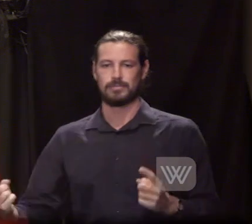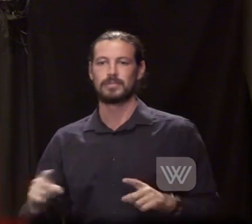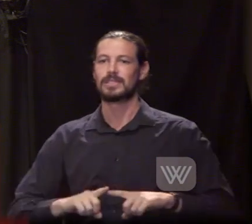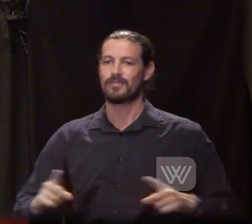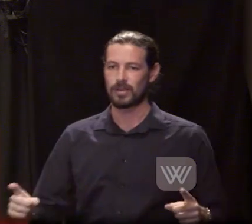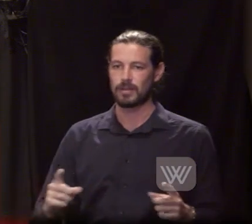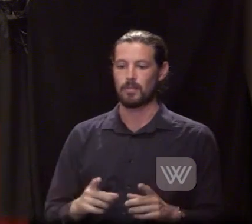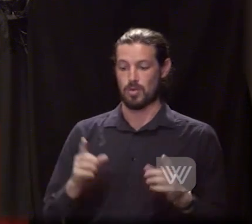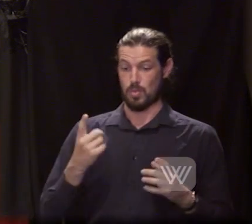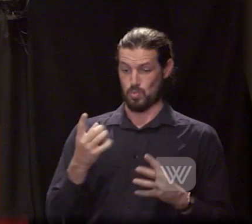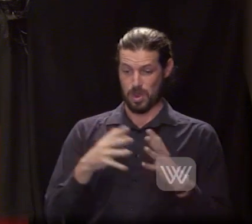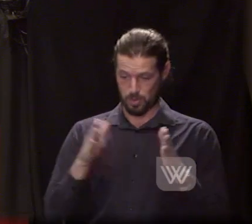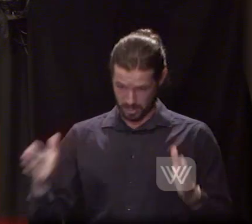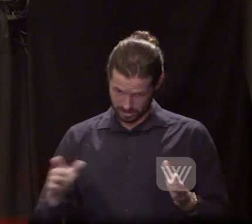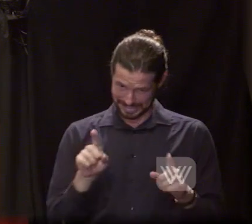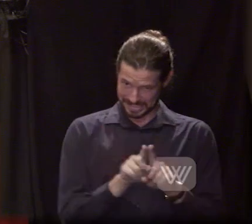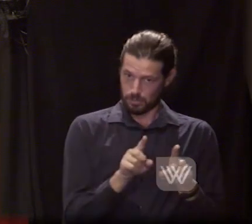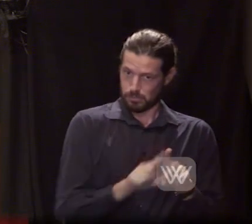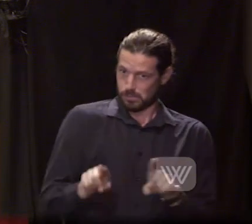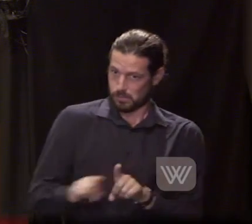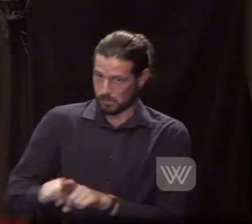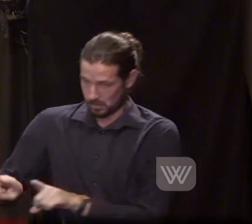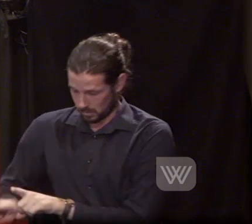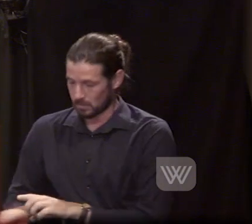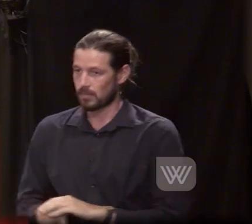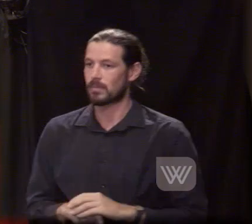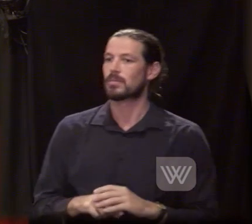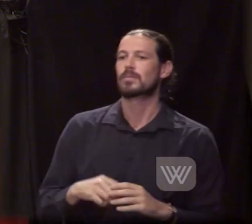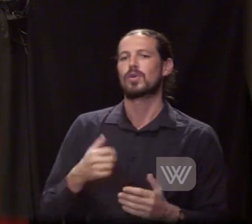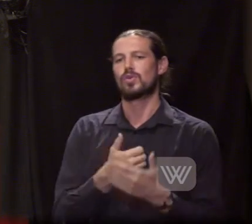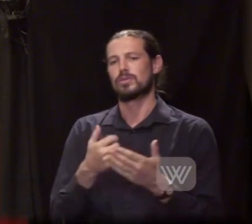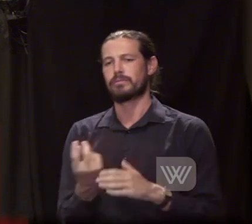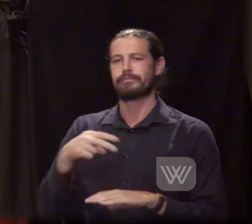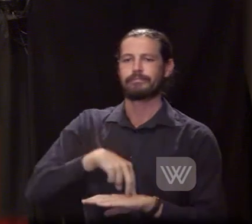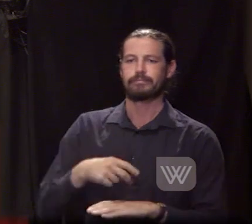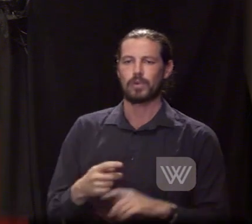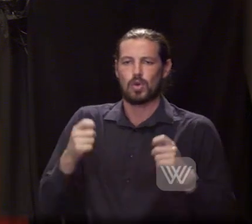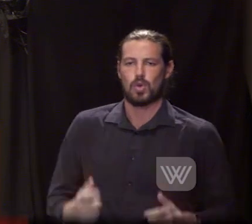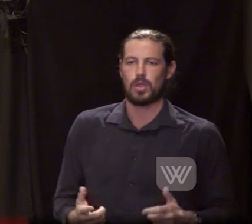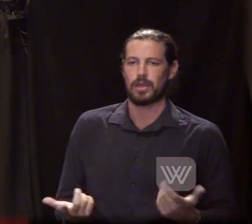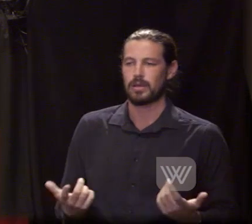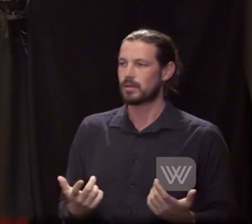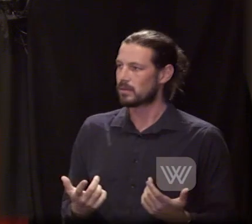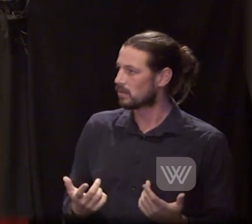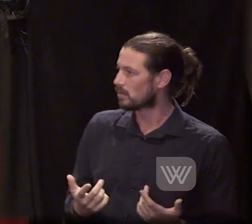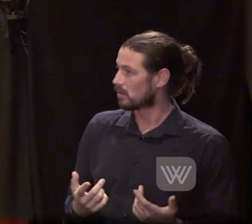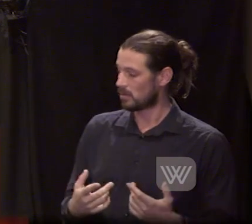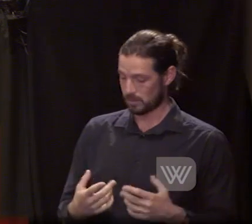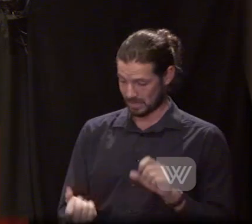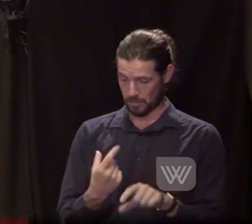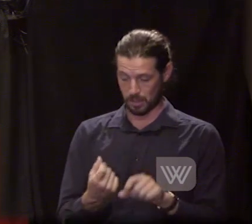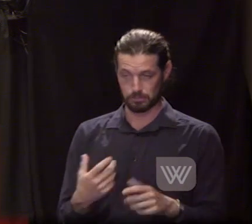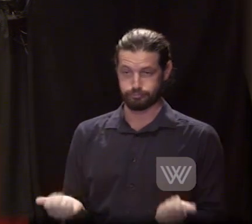week. I would wake up fairly early because I am an early riser, and would find like a dozen or more emails in my